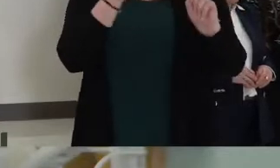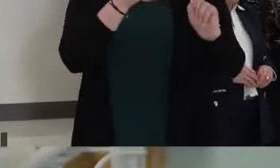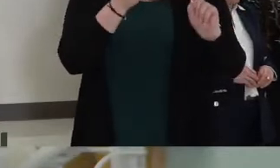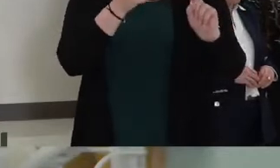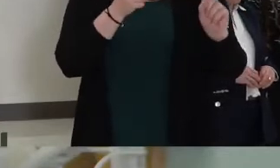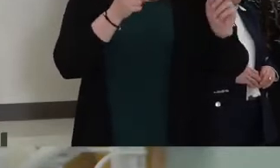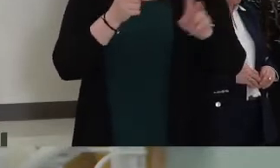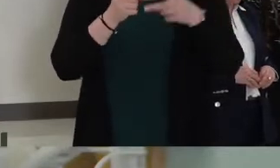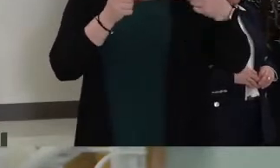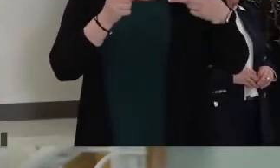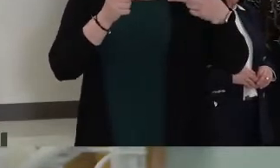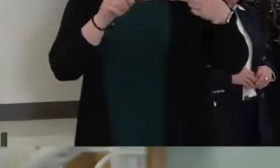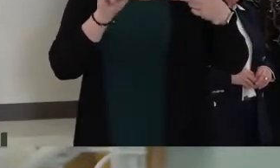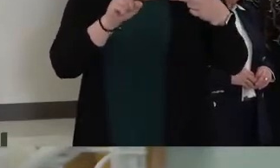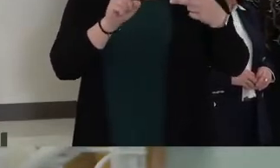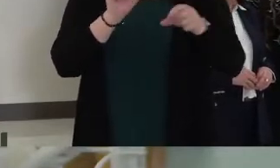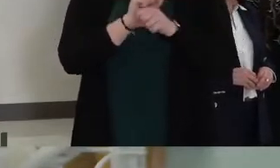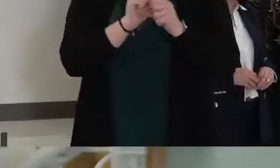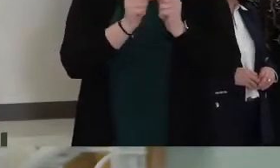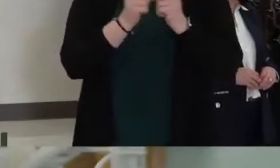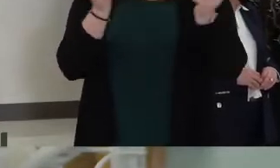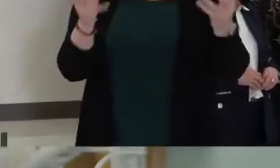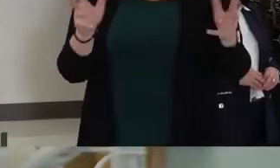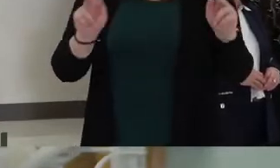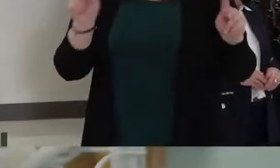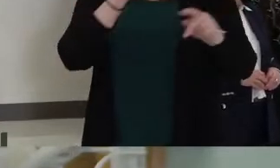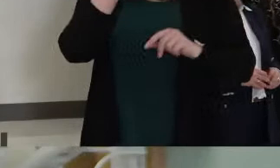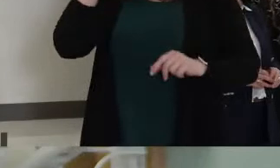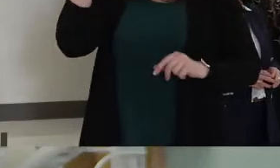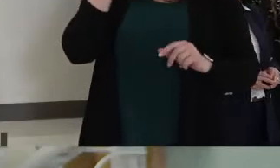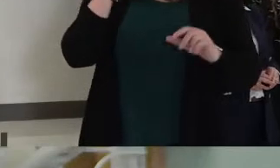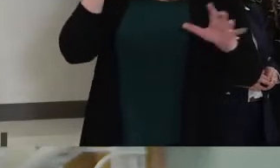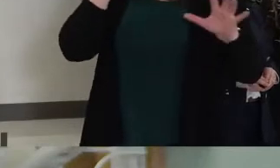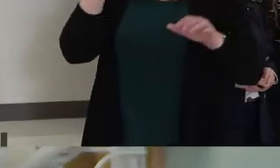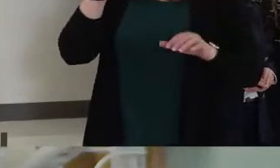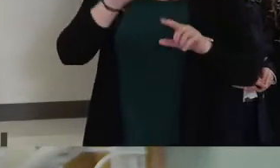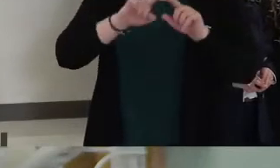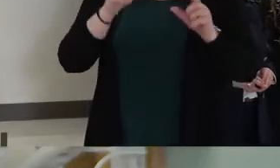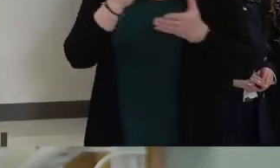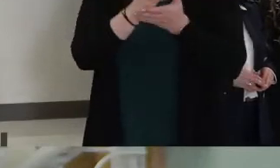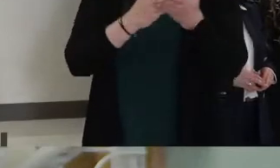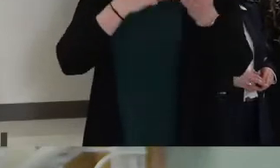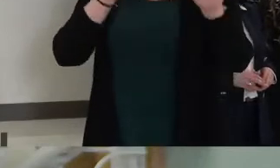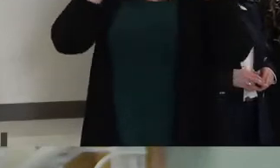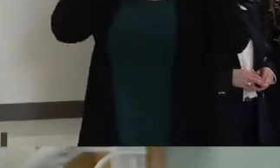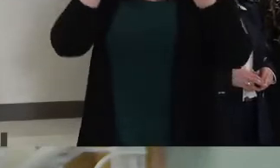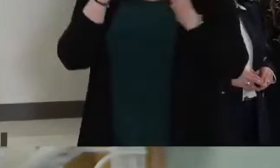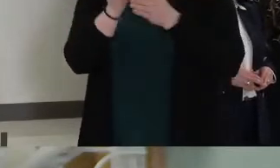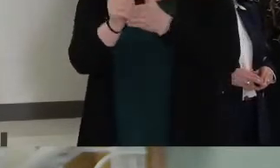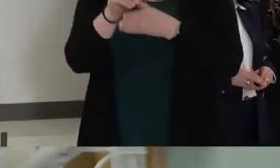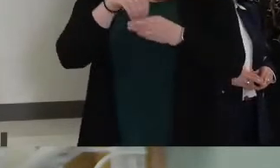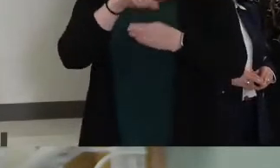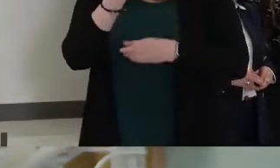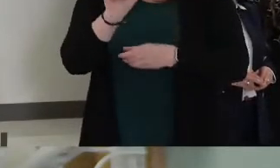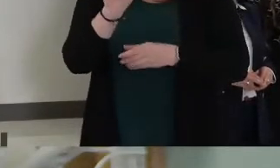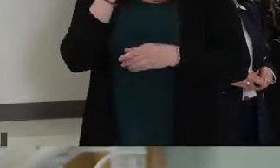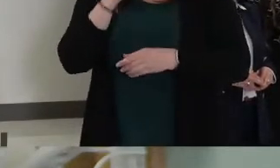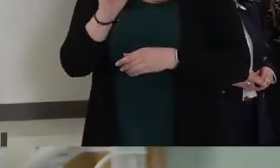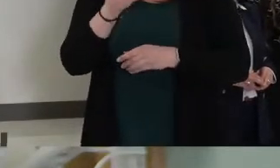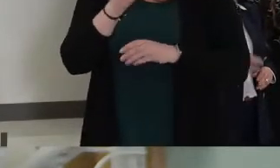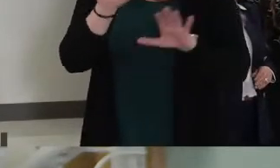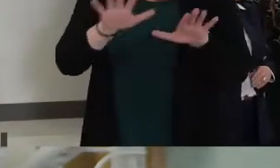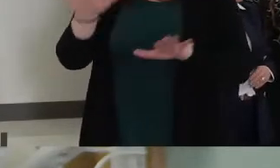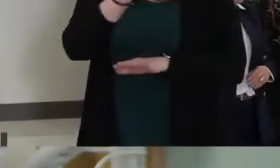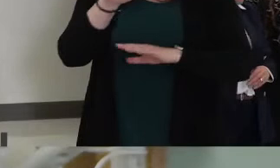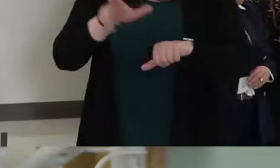Secondly, working with a number of people, not just in California, but we have some of the greatest leaders in this in California, but across the nation, on what